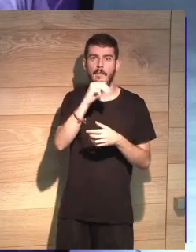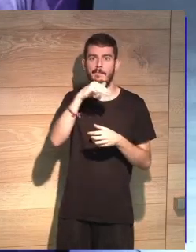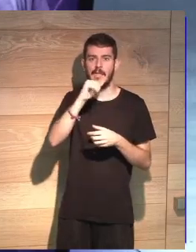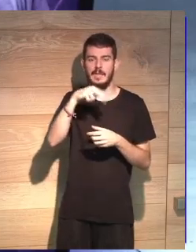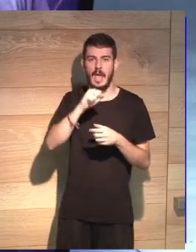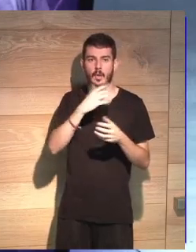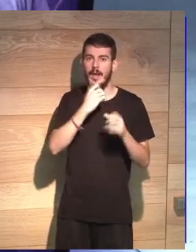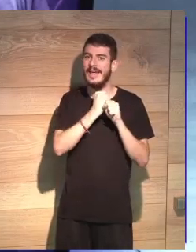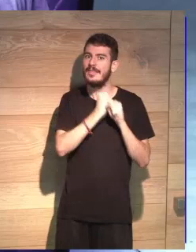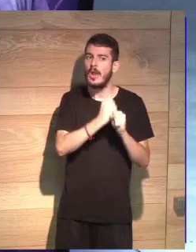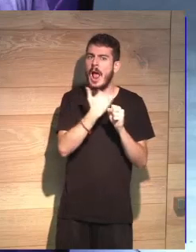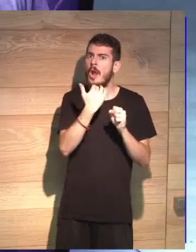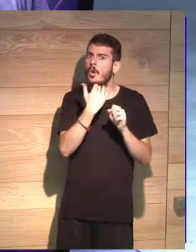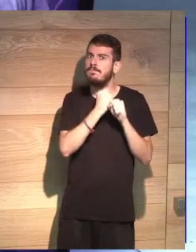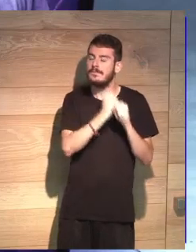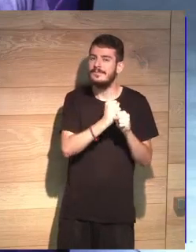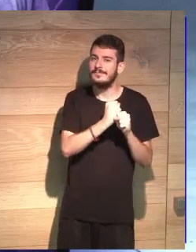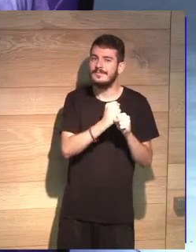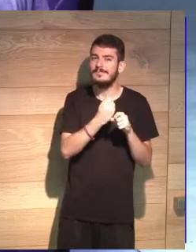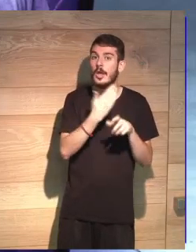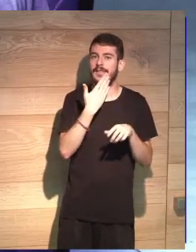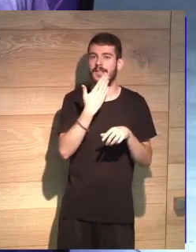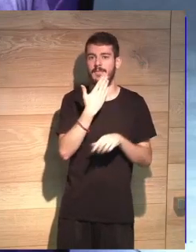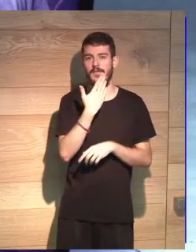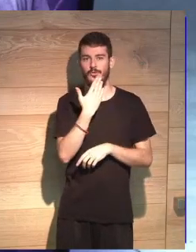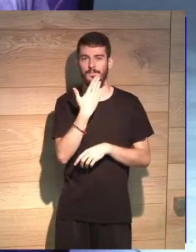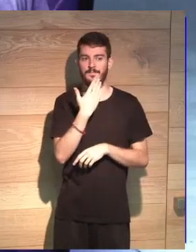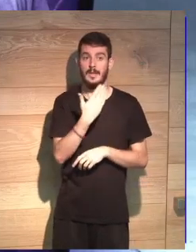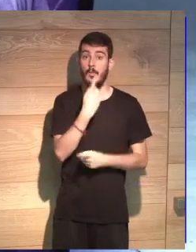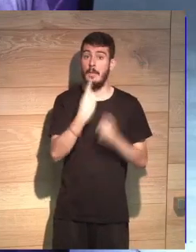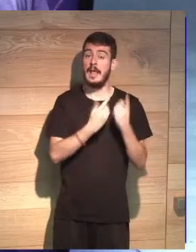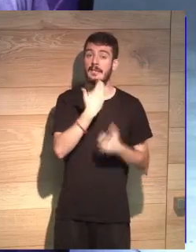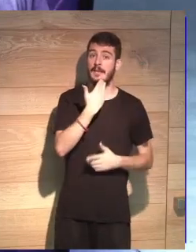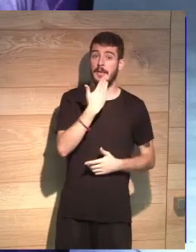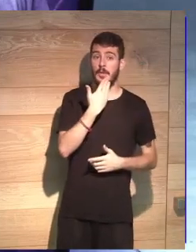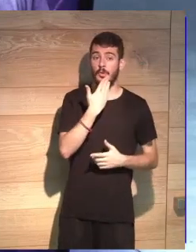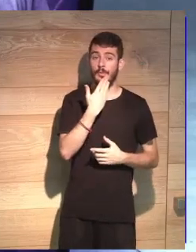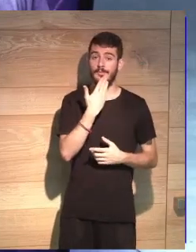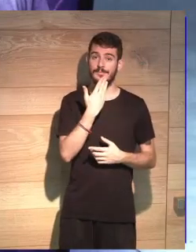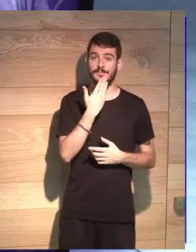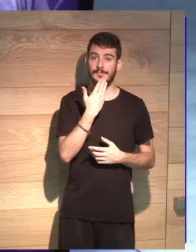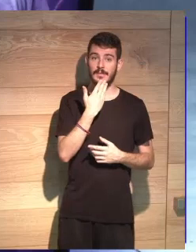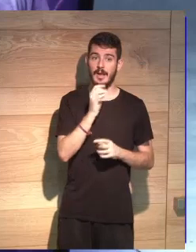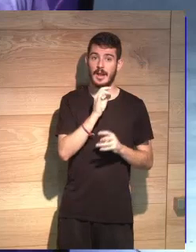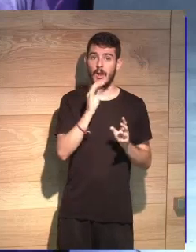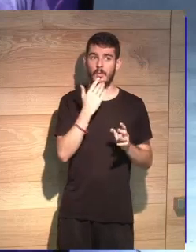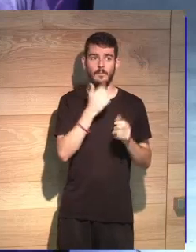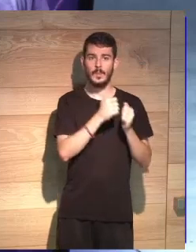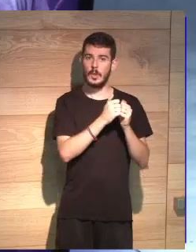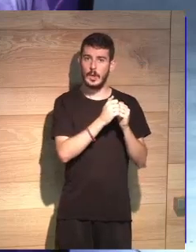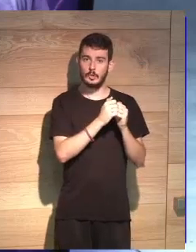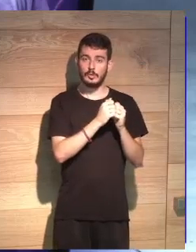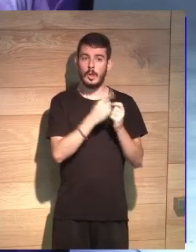is a lot to do with the dopamine, with the addiction that we feel for something called entertainment. Sometimes